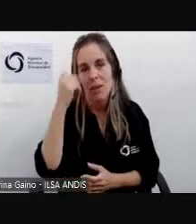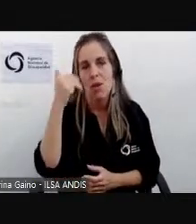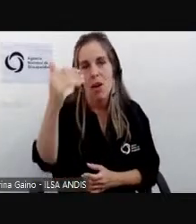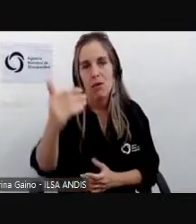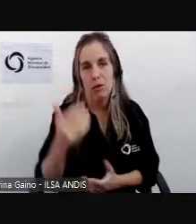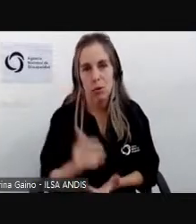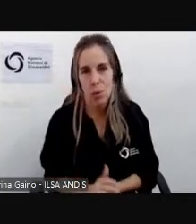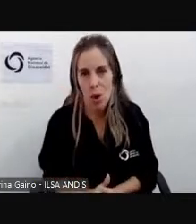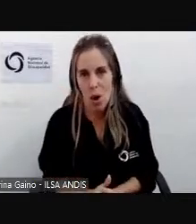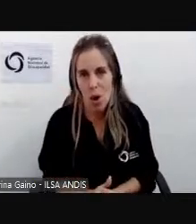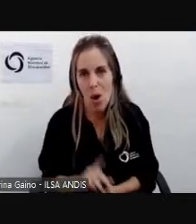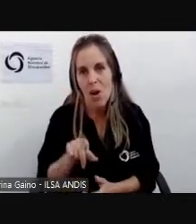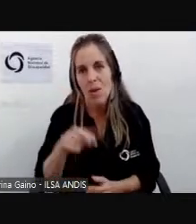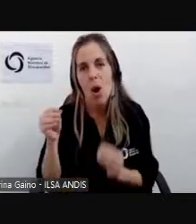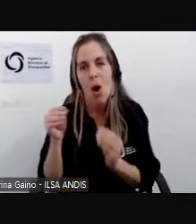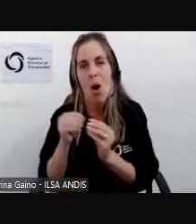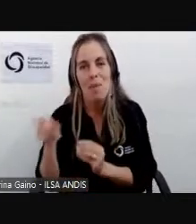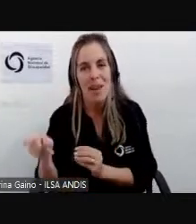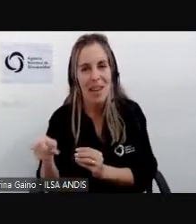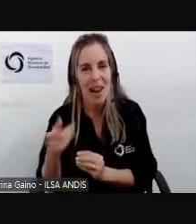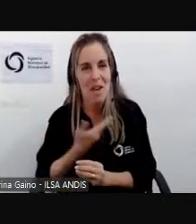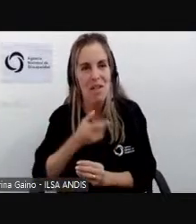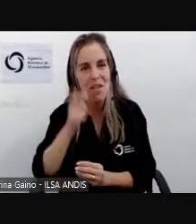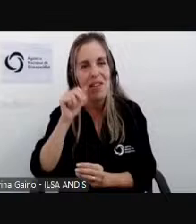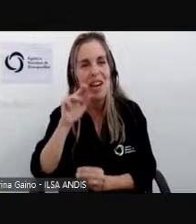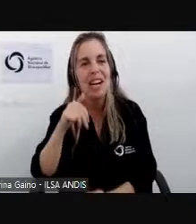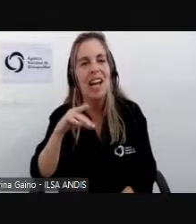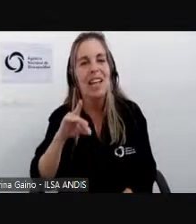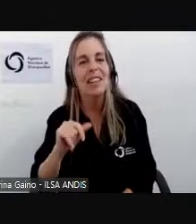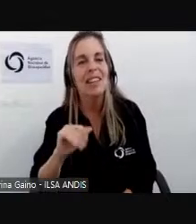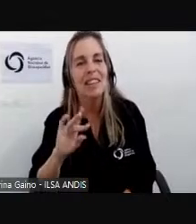prevent further damage in the future. And Fernanda explained that